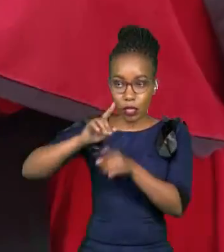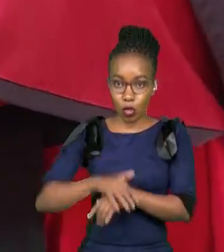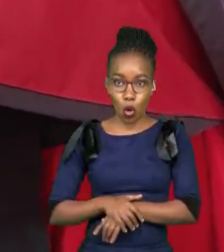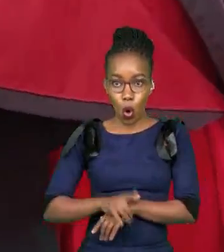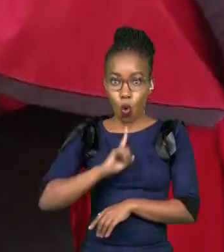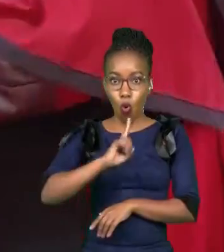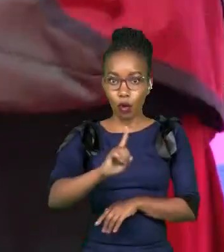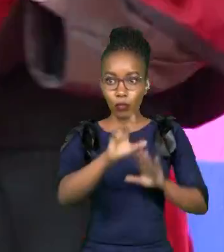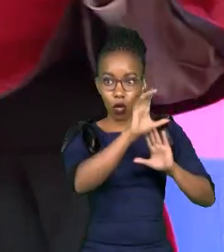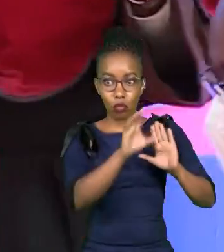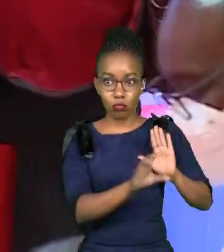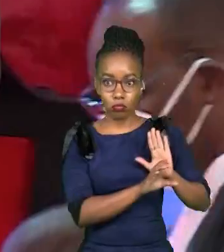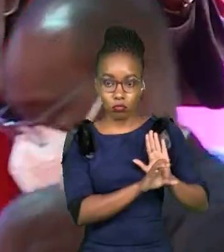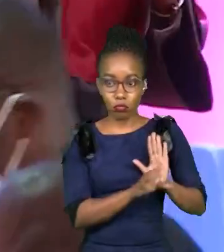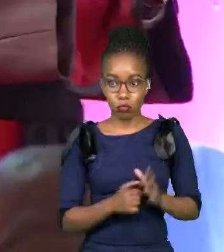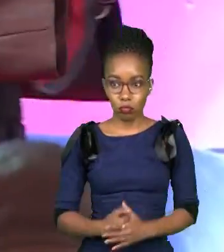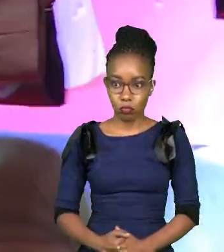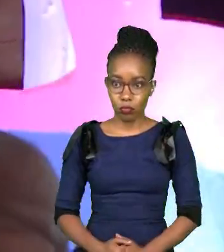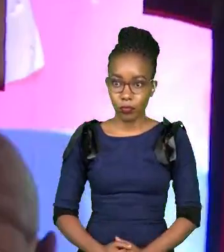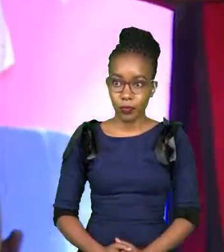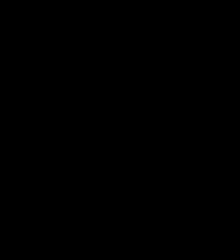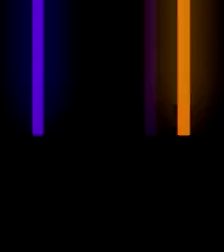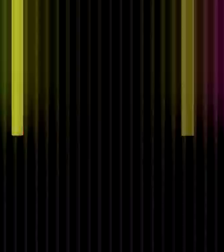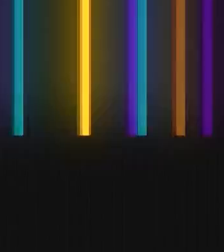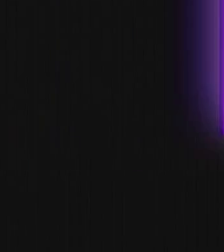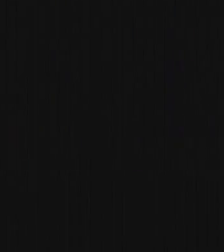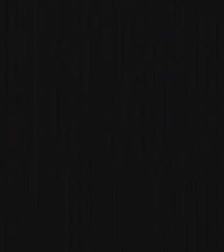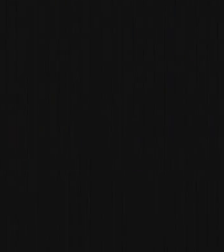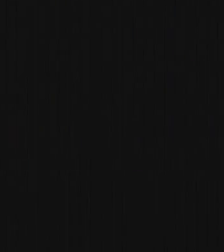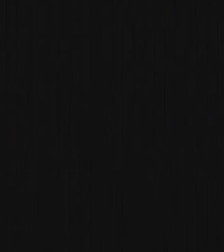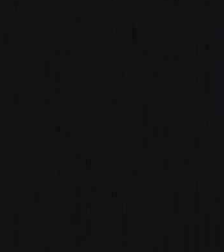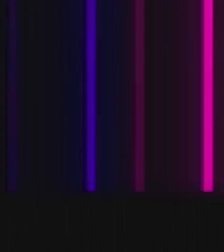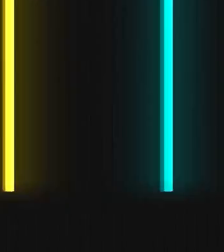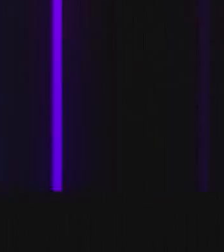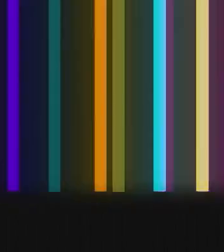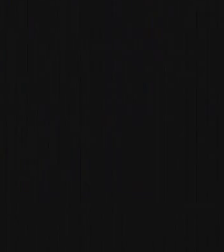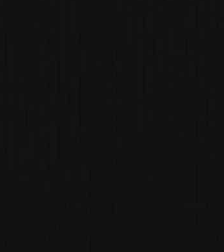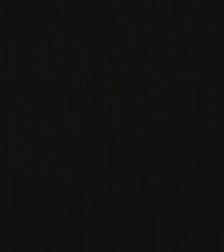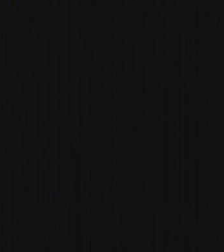by the Constitution. Caroline Suma, Switch TV.